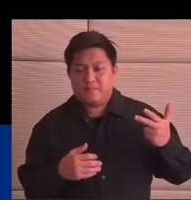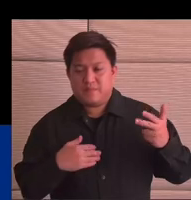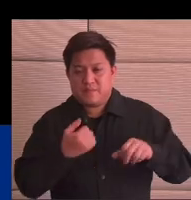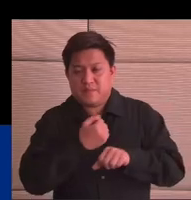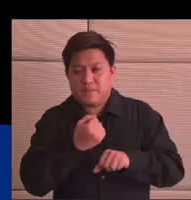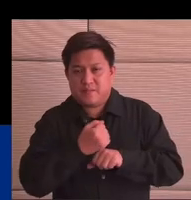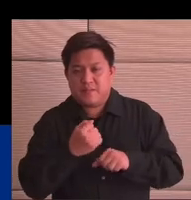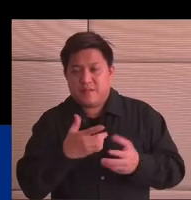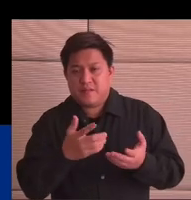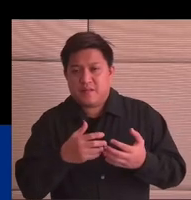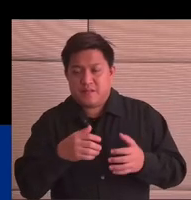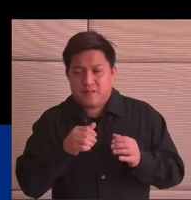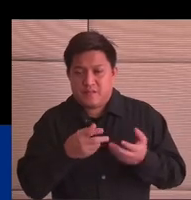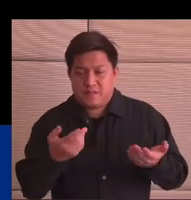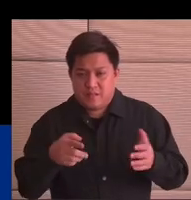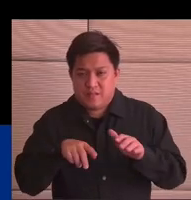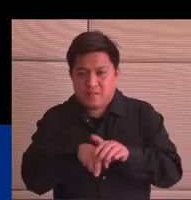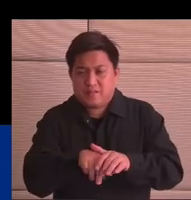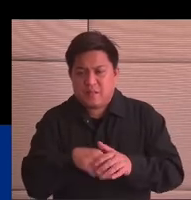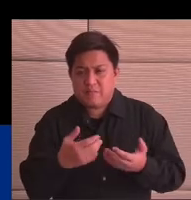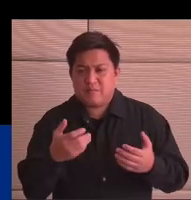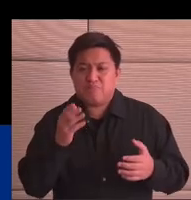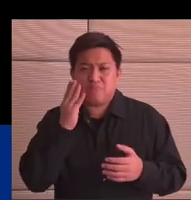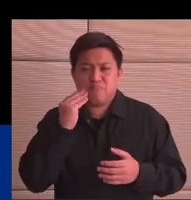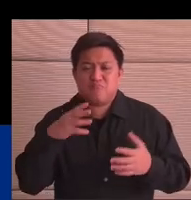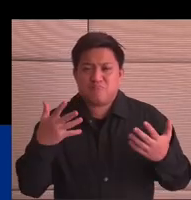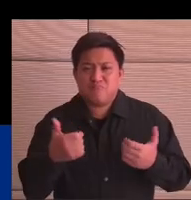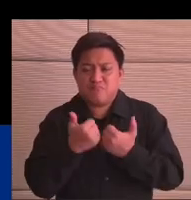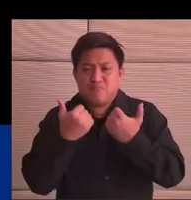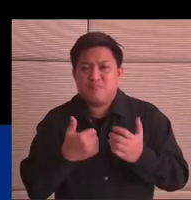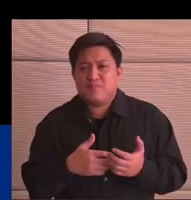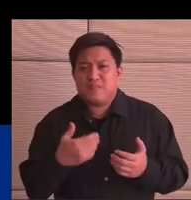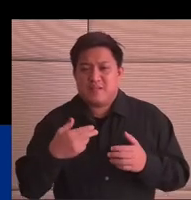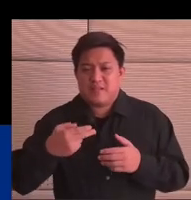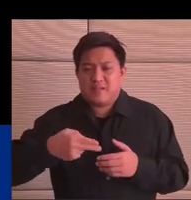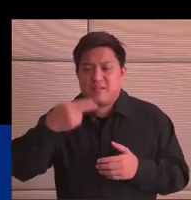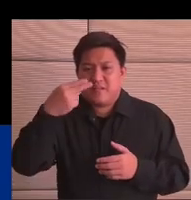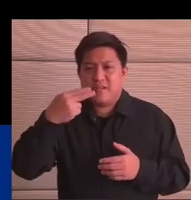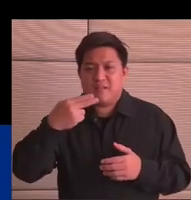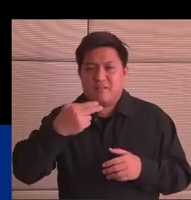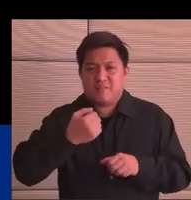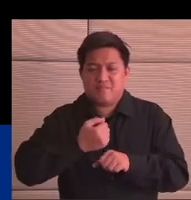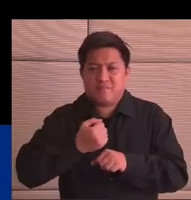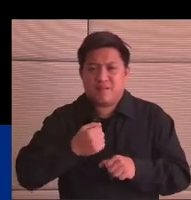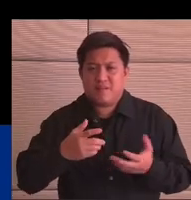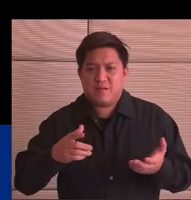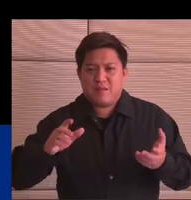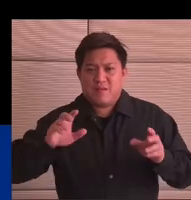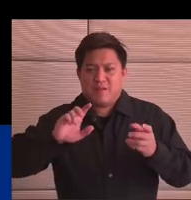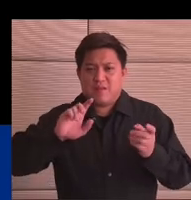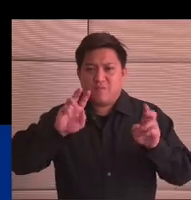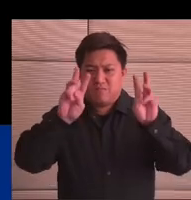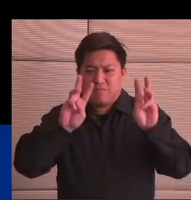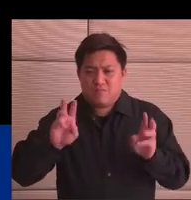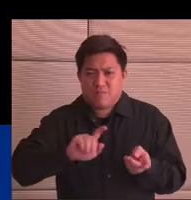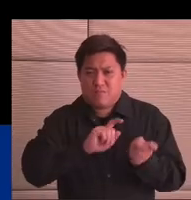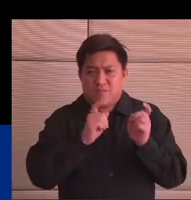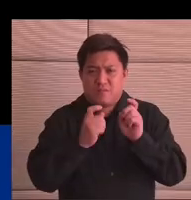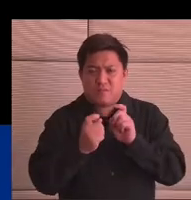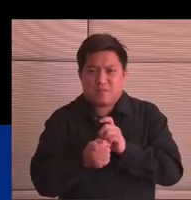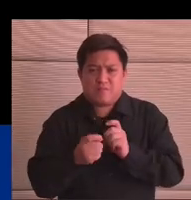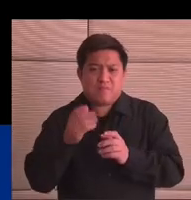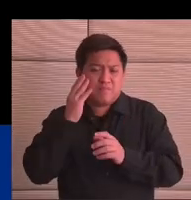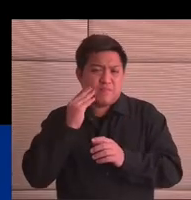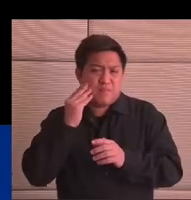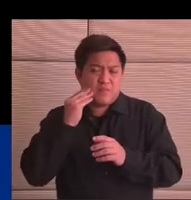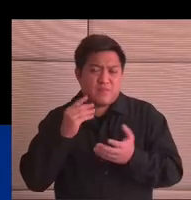and inclusion. The challenges are we have the highest vulnerability to climate change and extreme weather, also